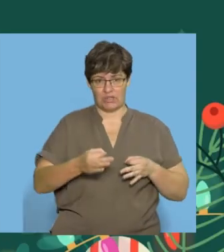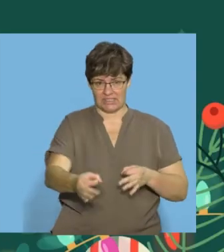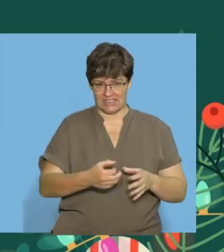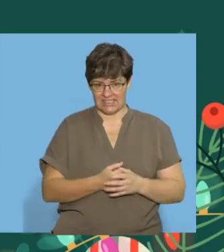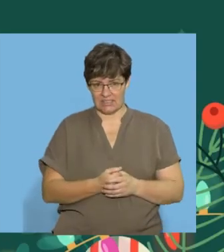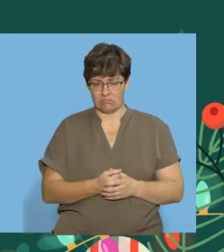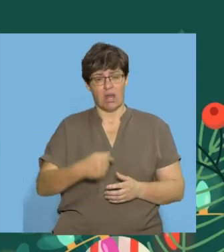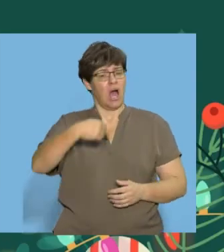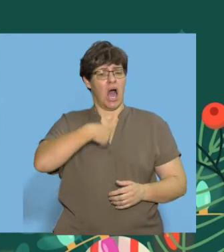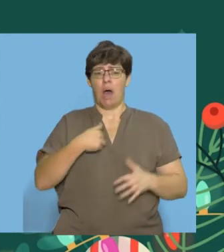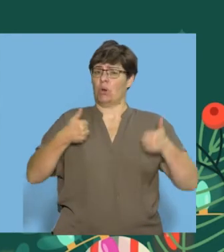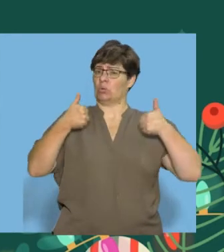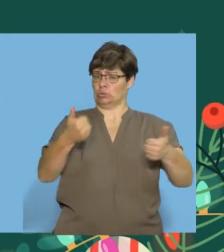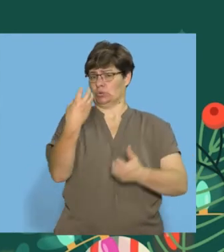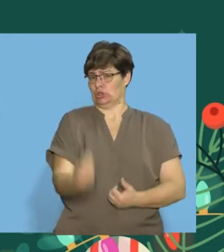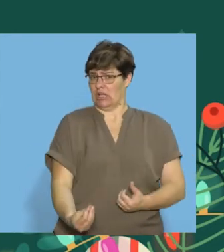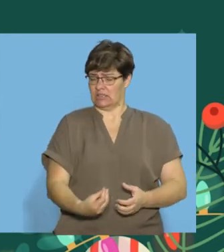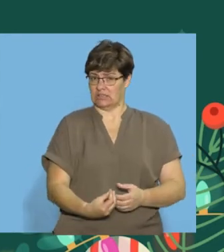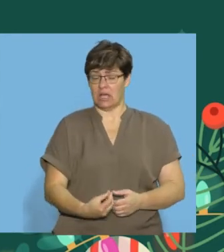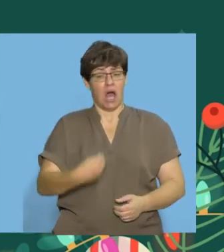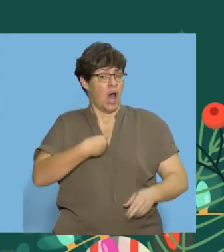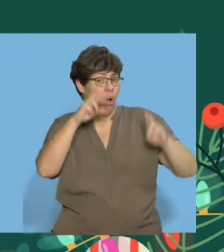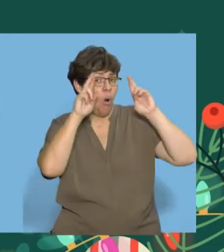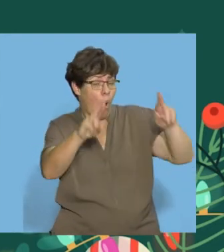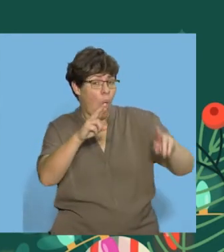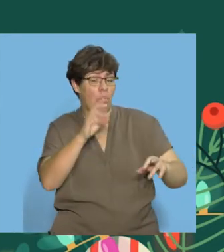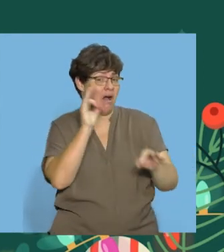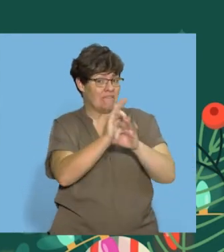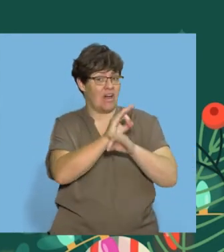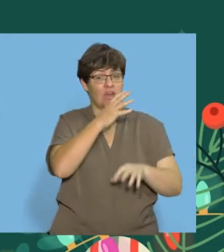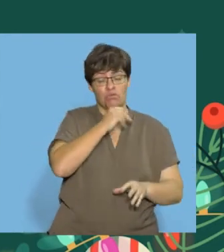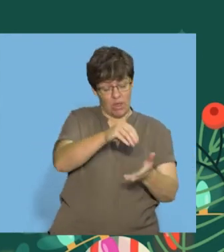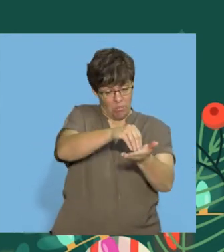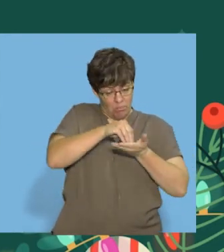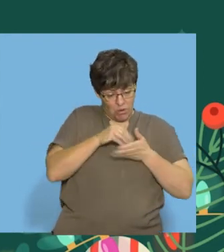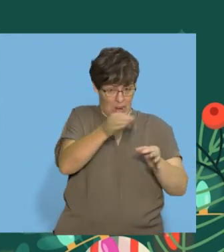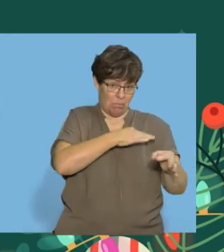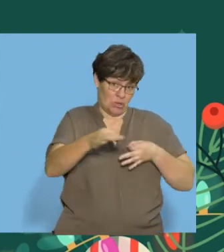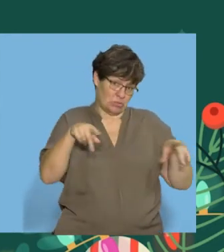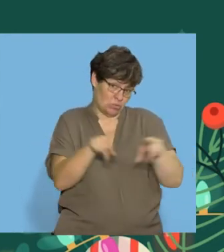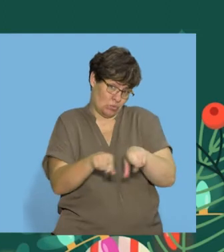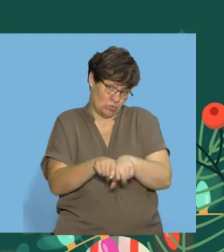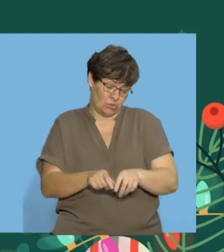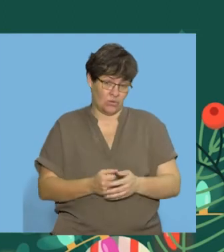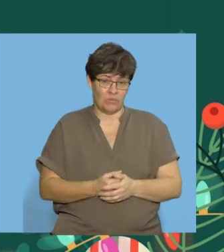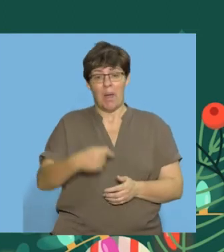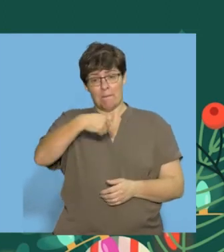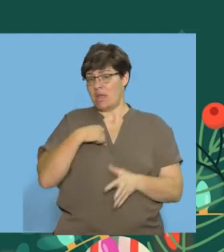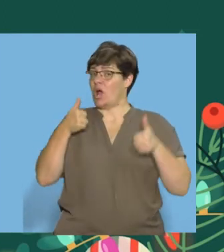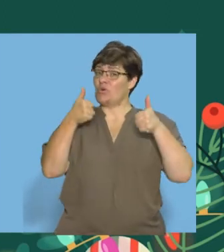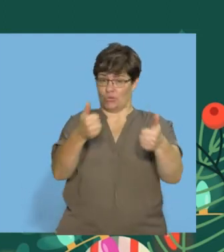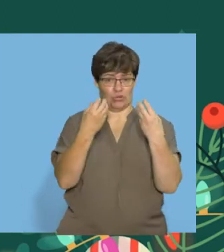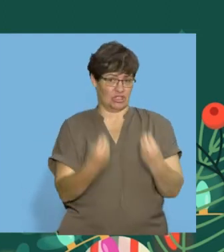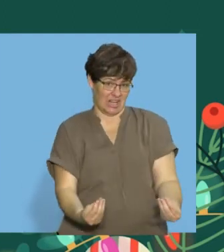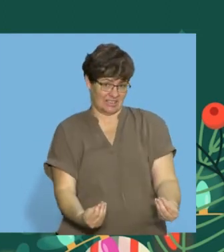I am a good child. I hope Father Christmas brings me a present too. I am a good